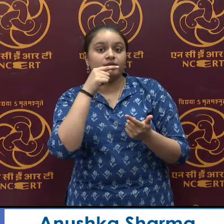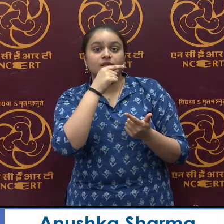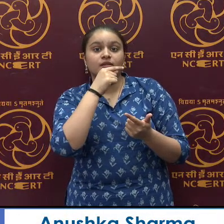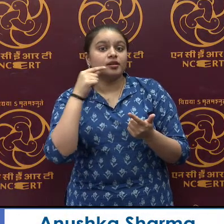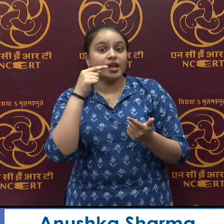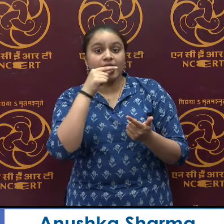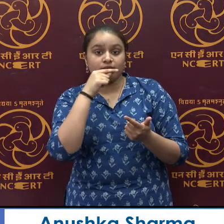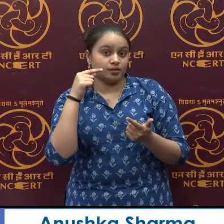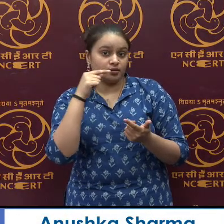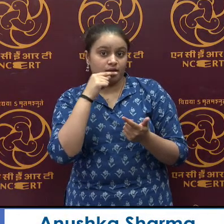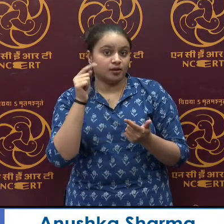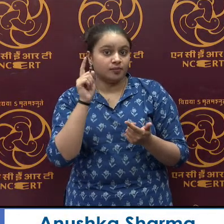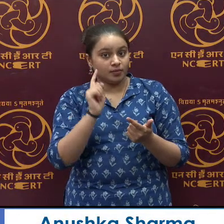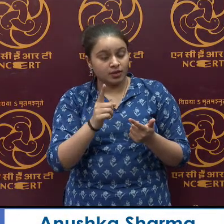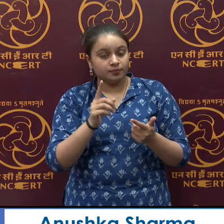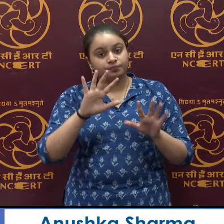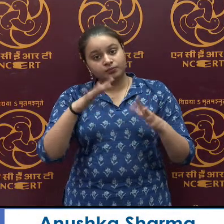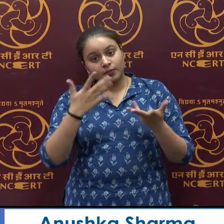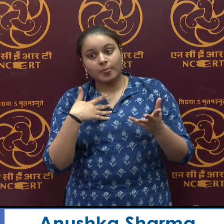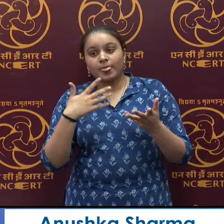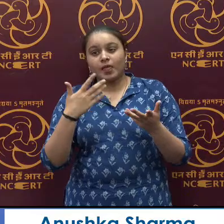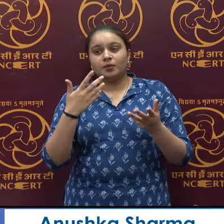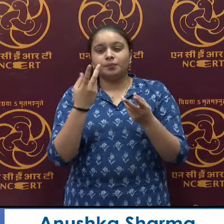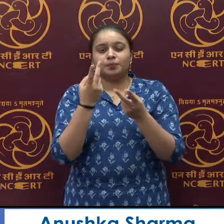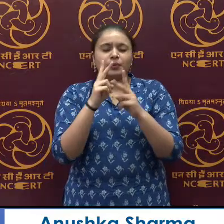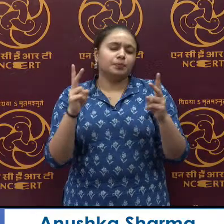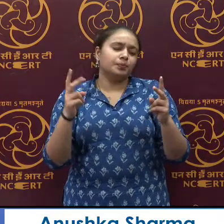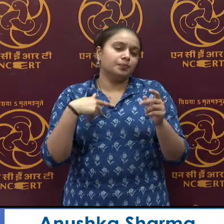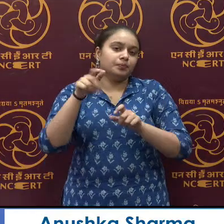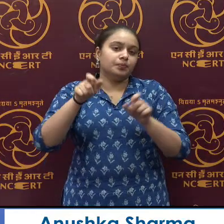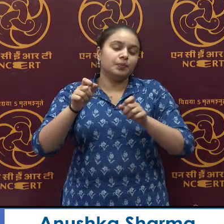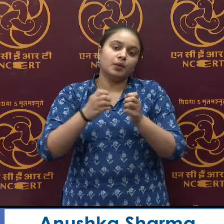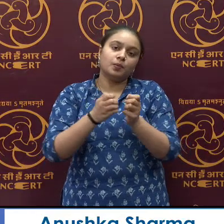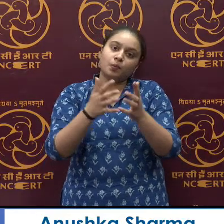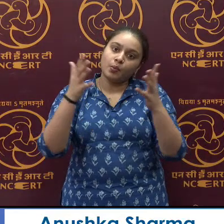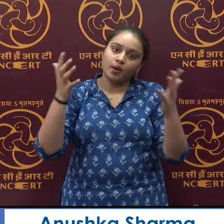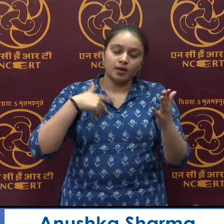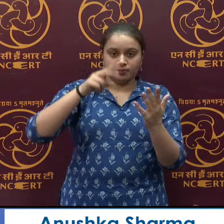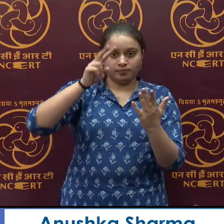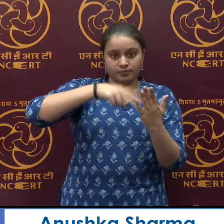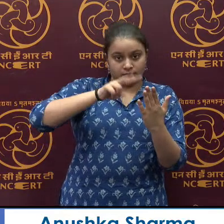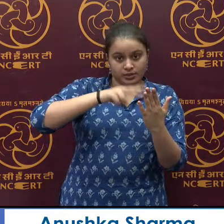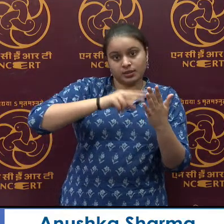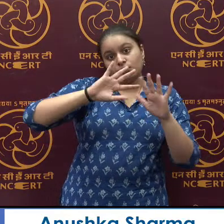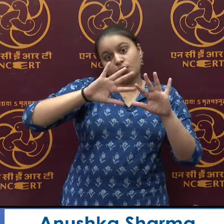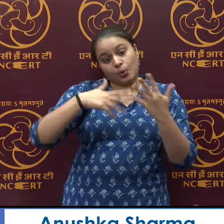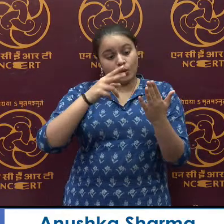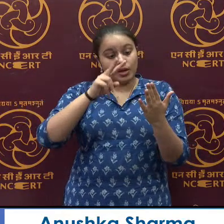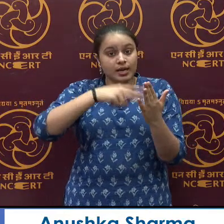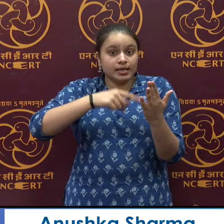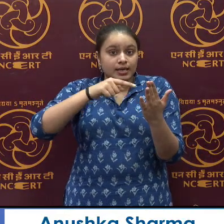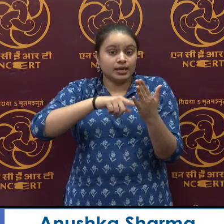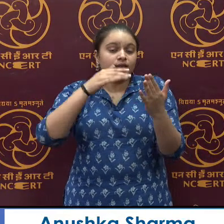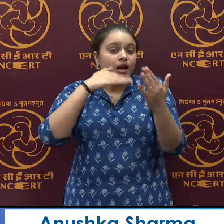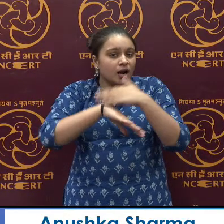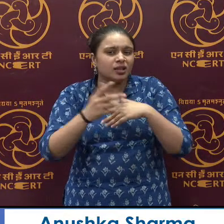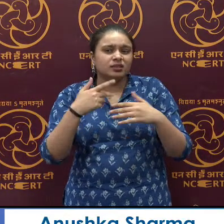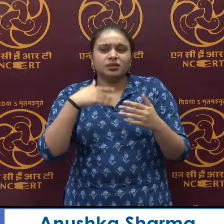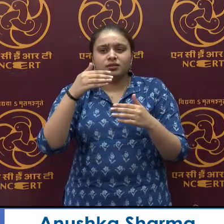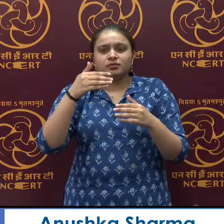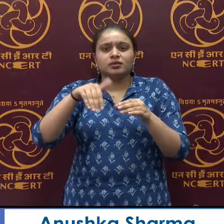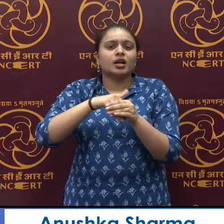to be read for a wide audience. A lot of people will read it, and it may contain different type of